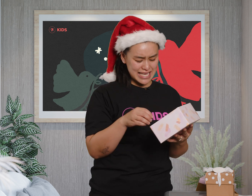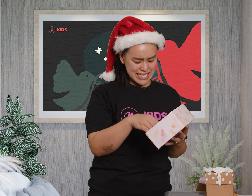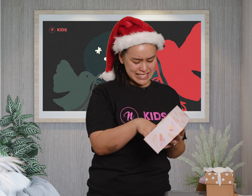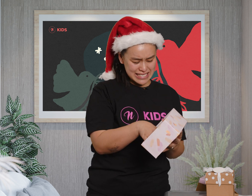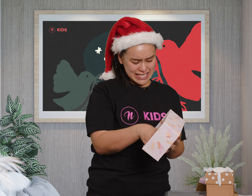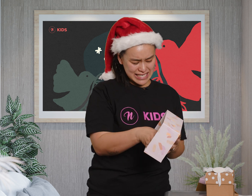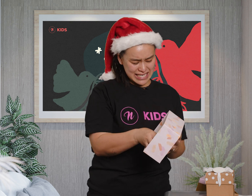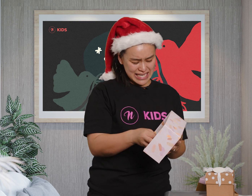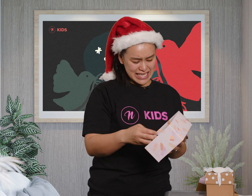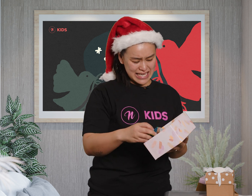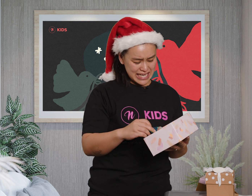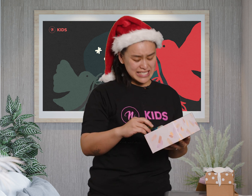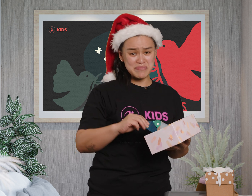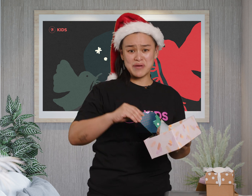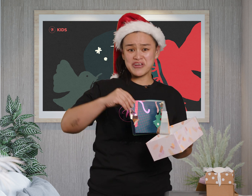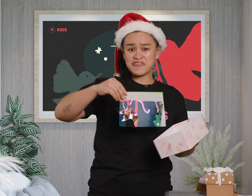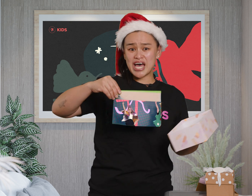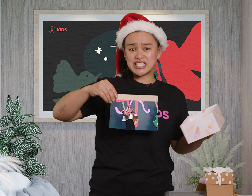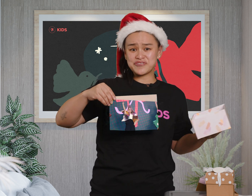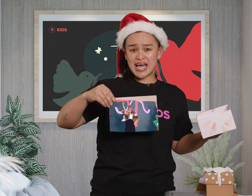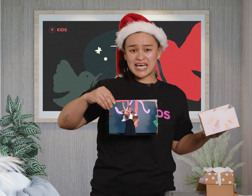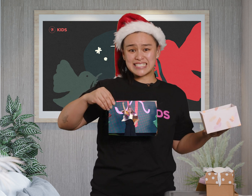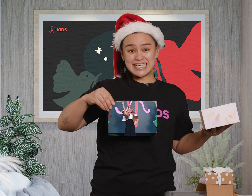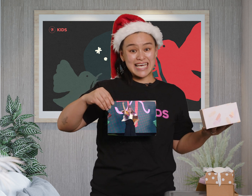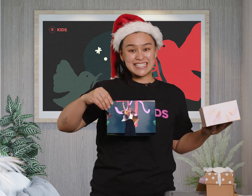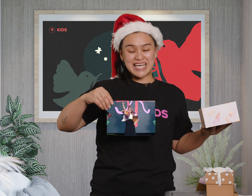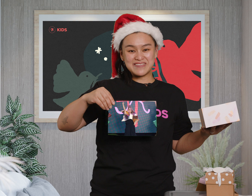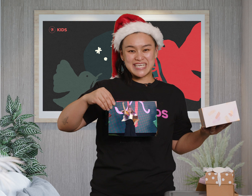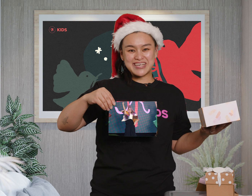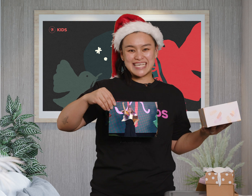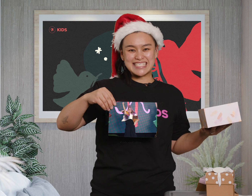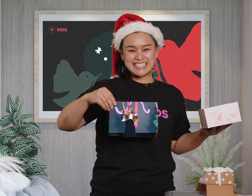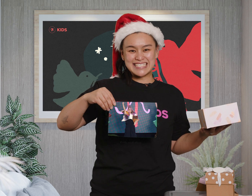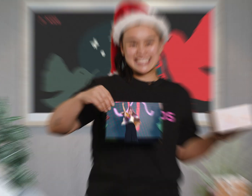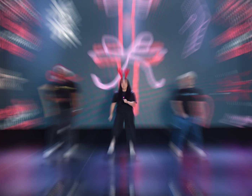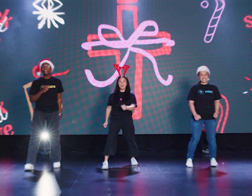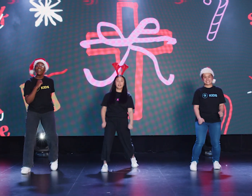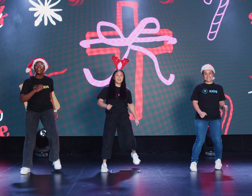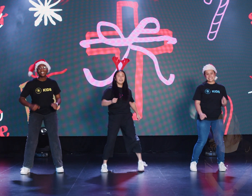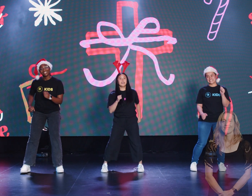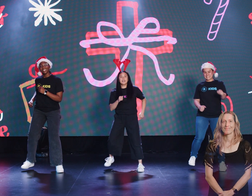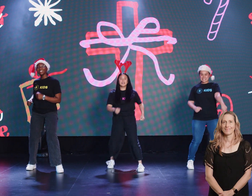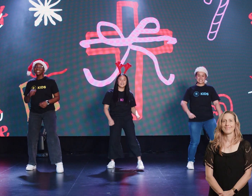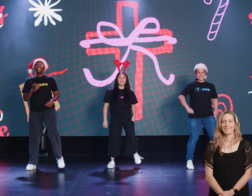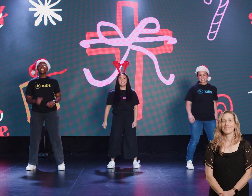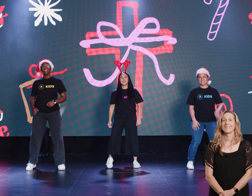Nations Kids, it's a memory verse for our Seek and Save series.